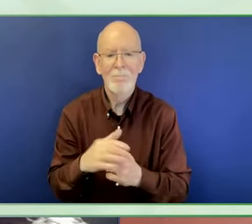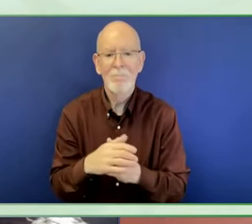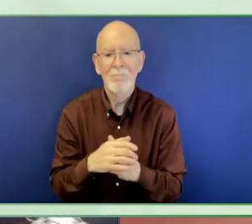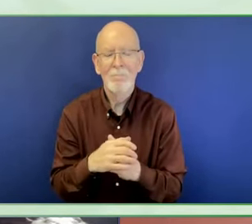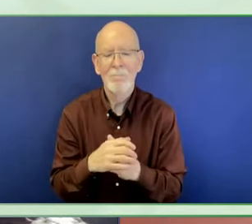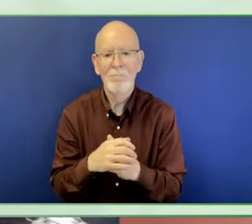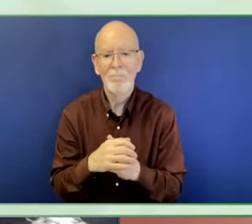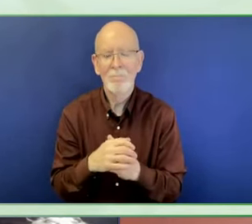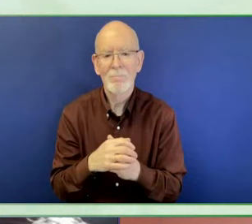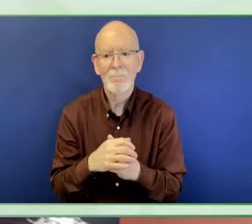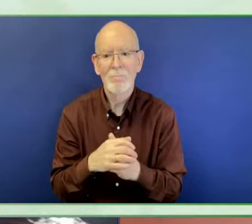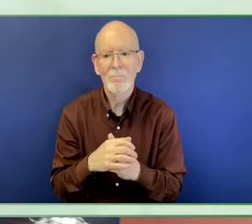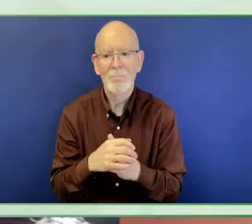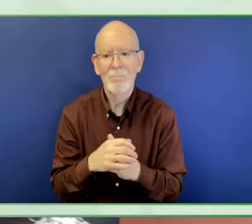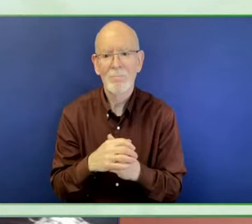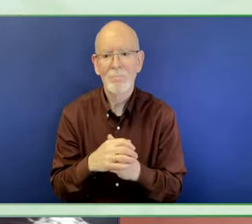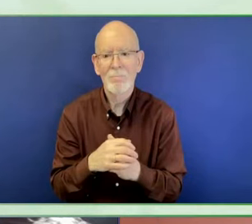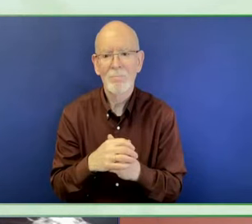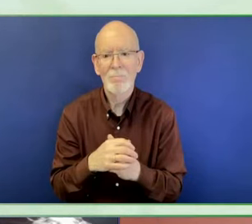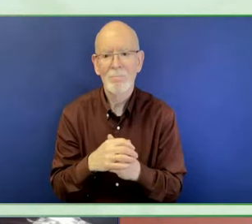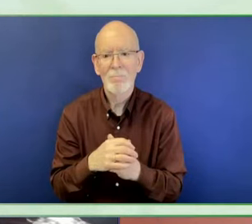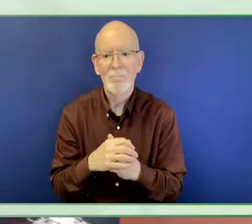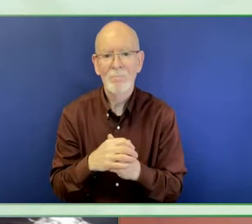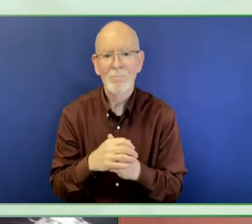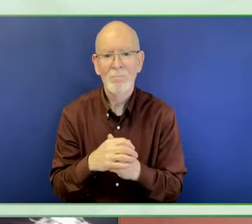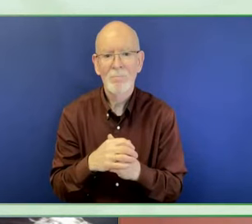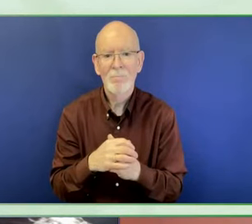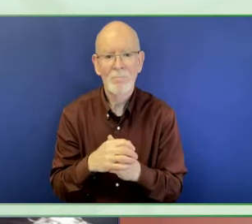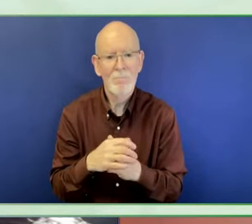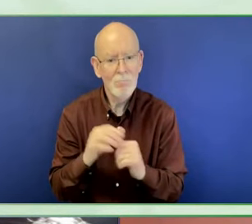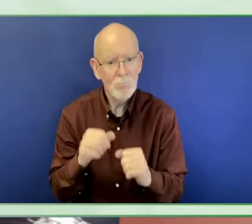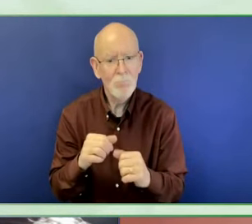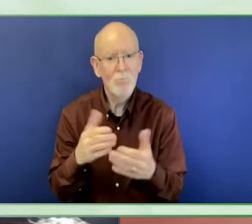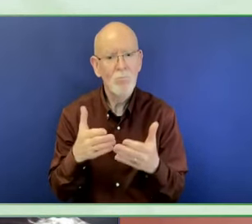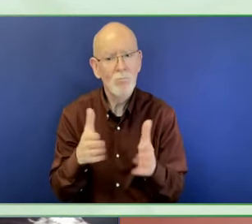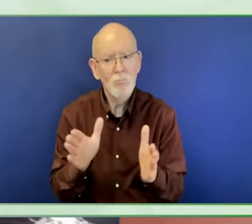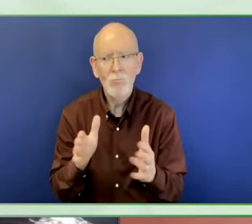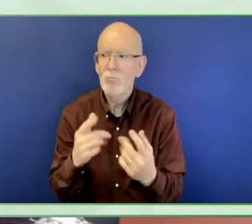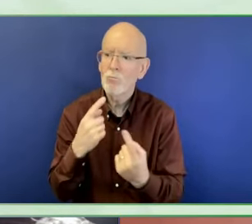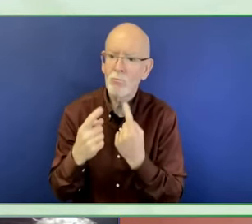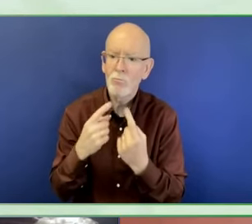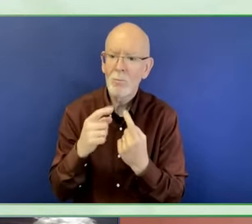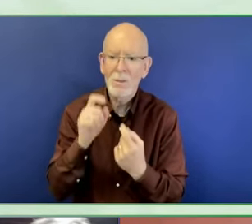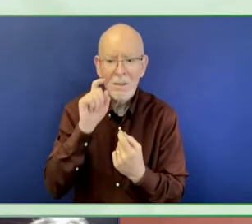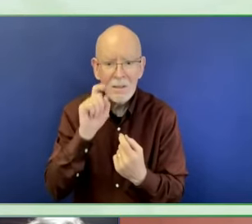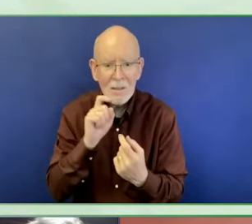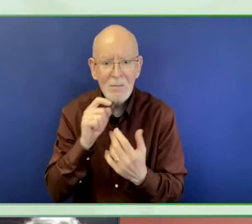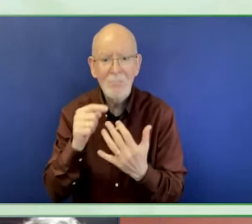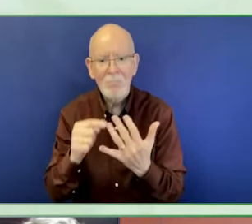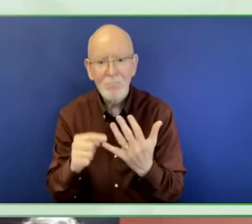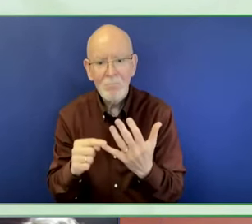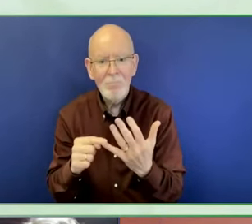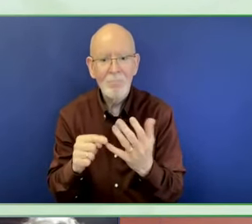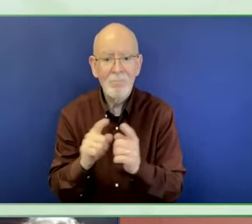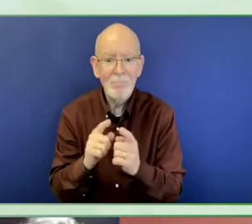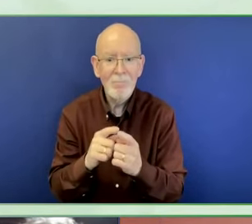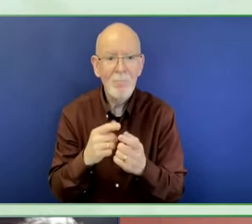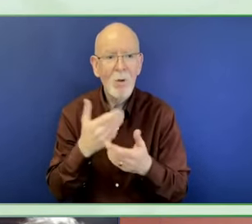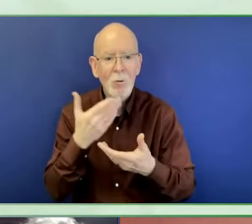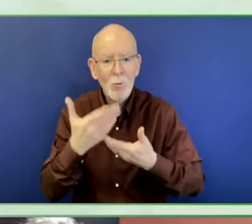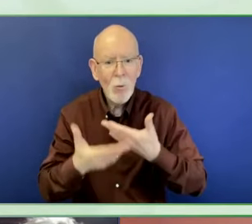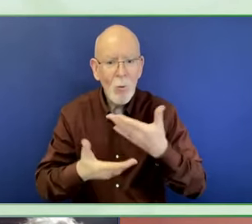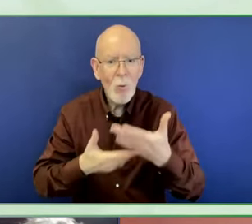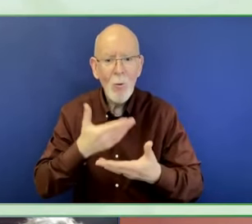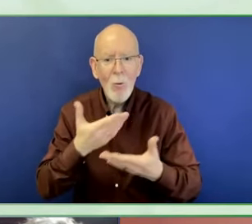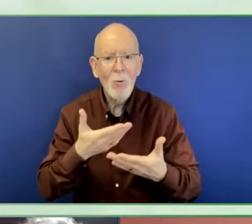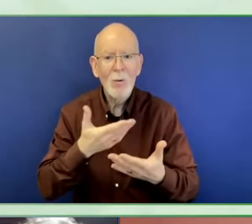story, telling their stories to their peers outside. So storytelling is a form of healing, and it's a form of telling someone that